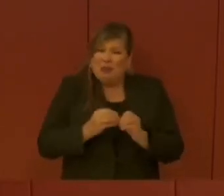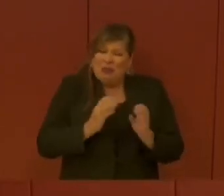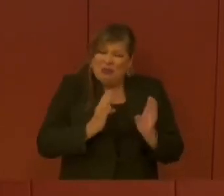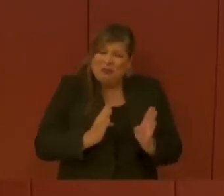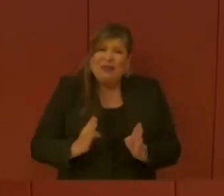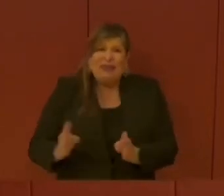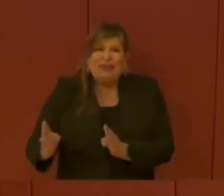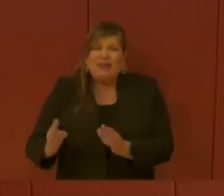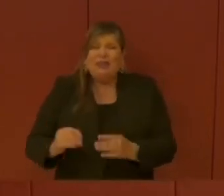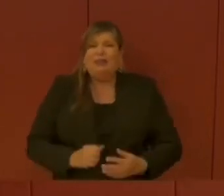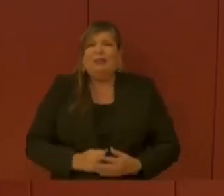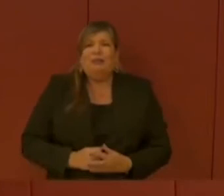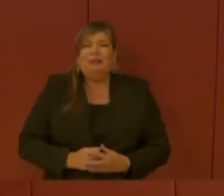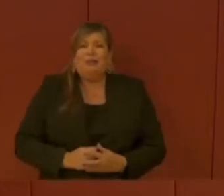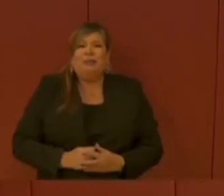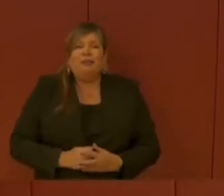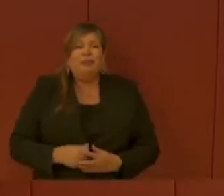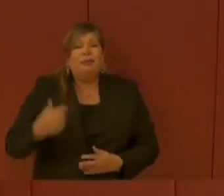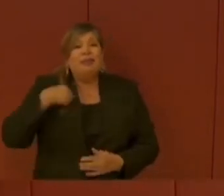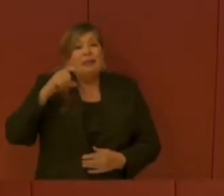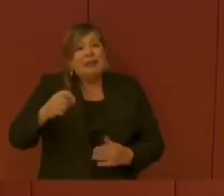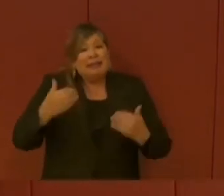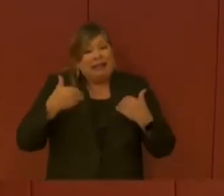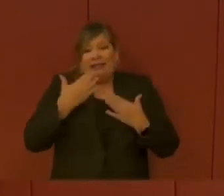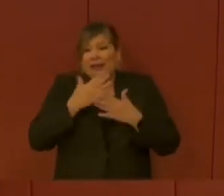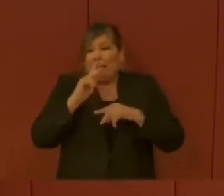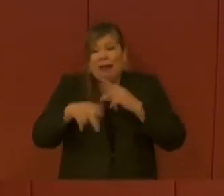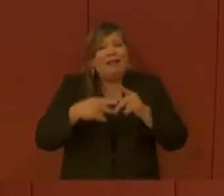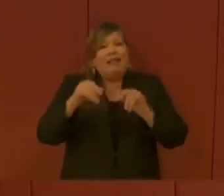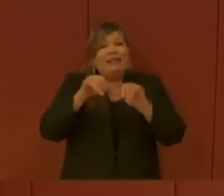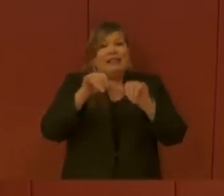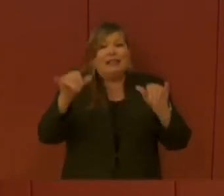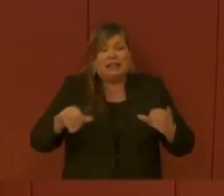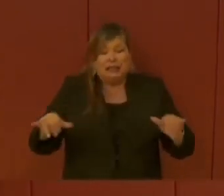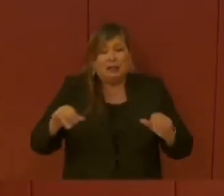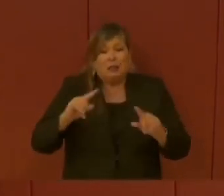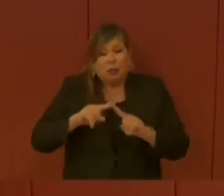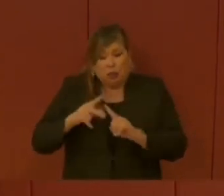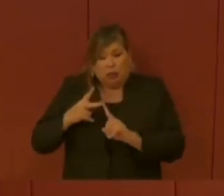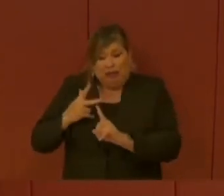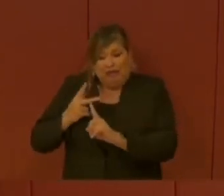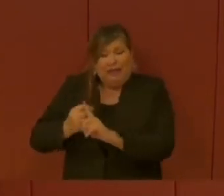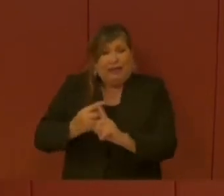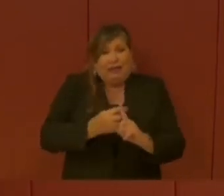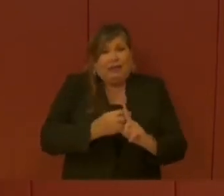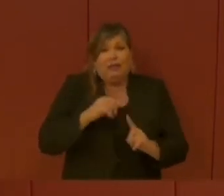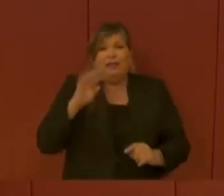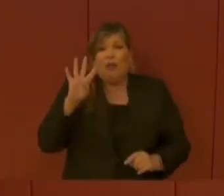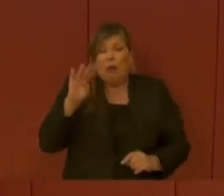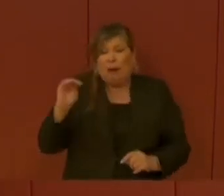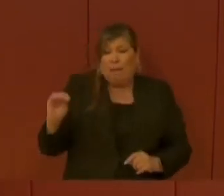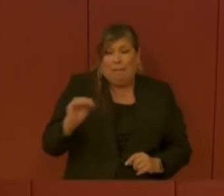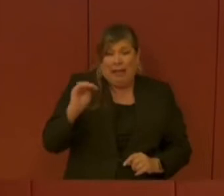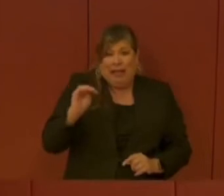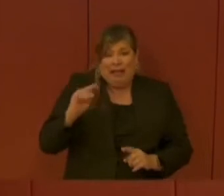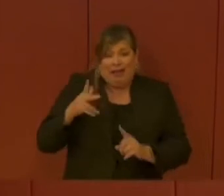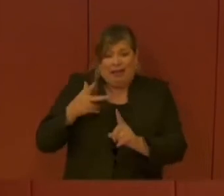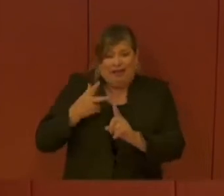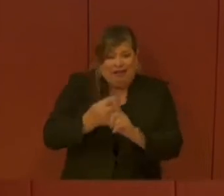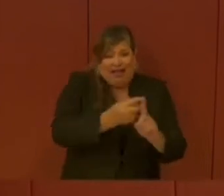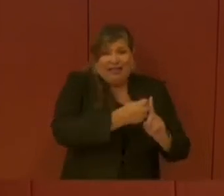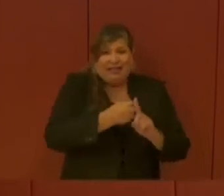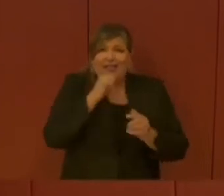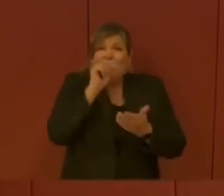system that will allow us to administer some 4 million vaccines a week. We're currently doing